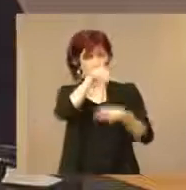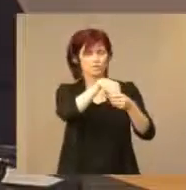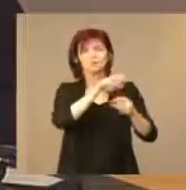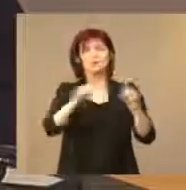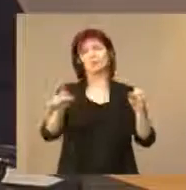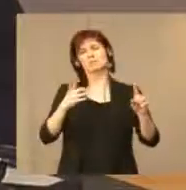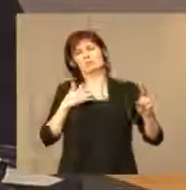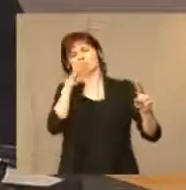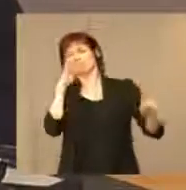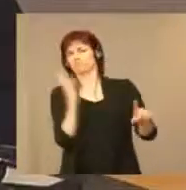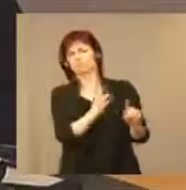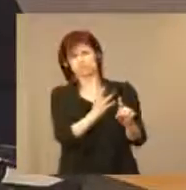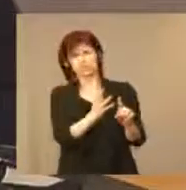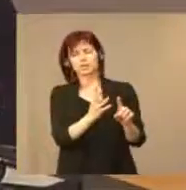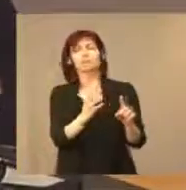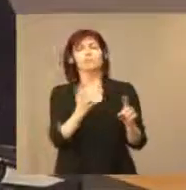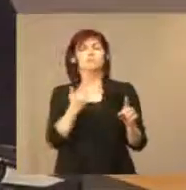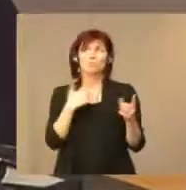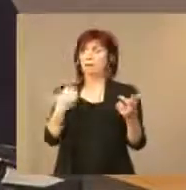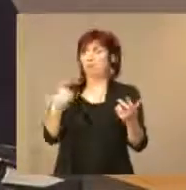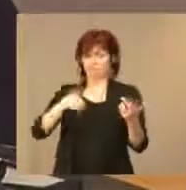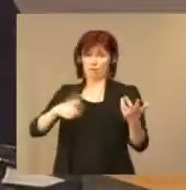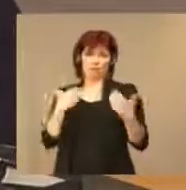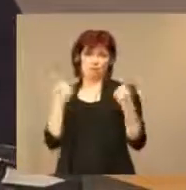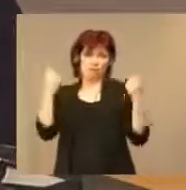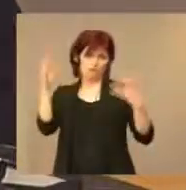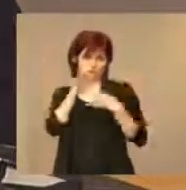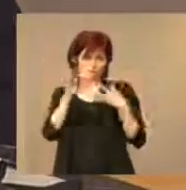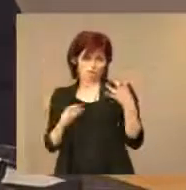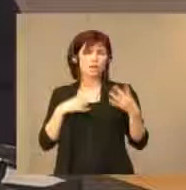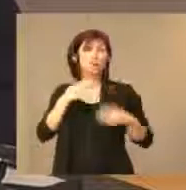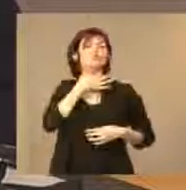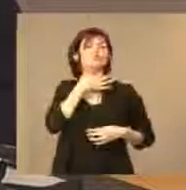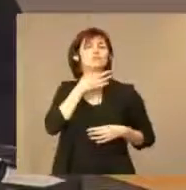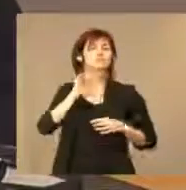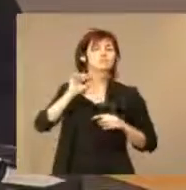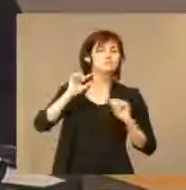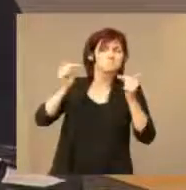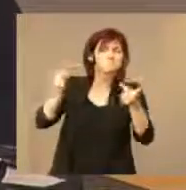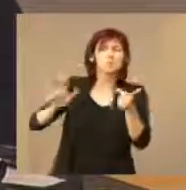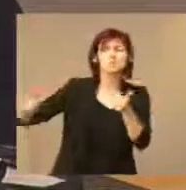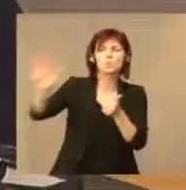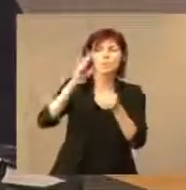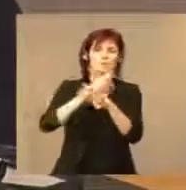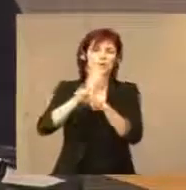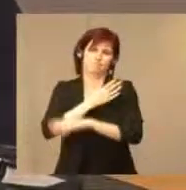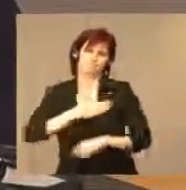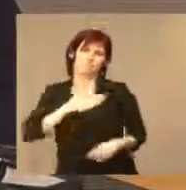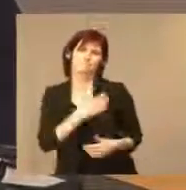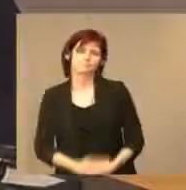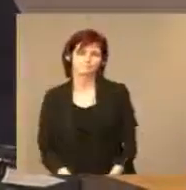Lots of options around compliance and enforcement, and would appreciate people's feedback on that. Thank